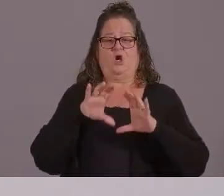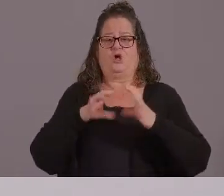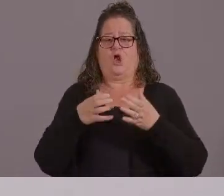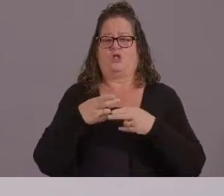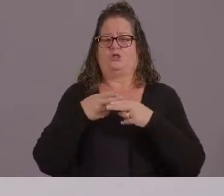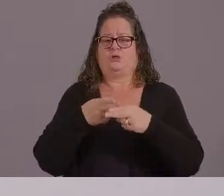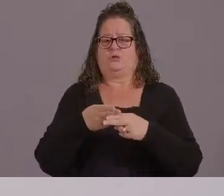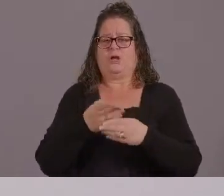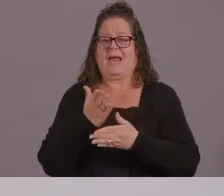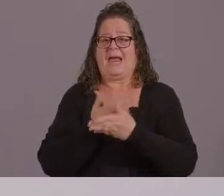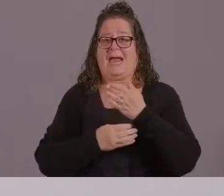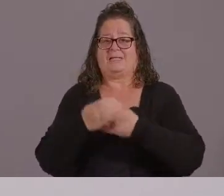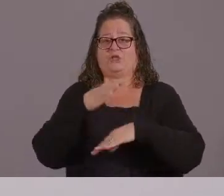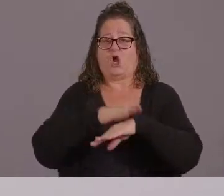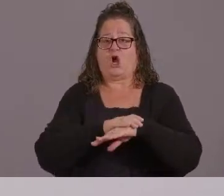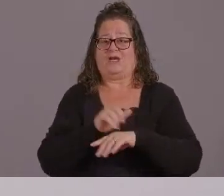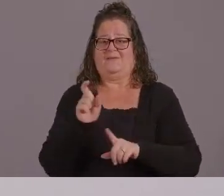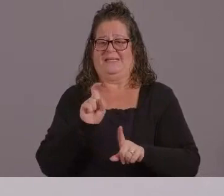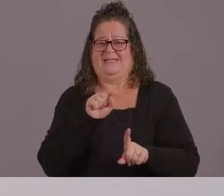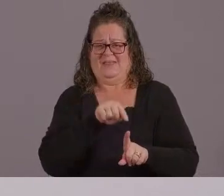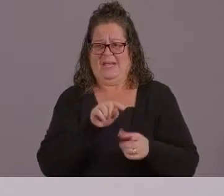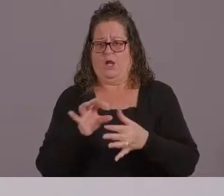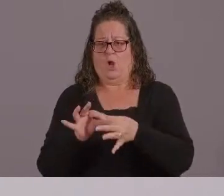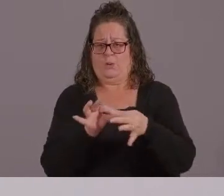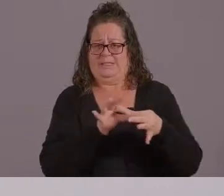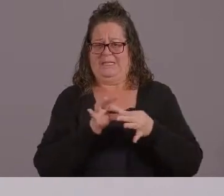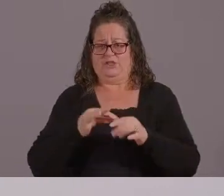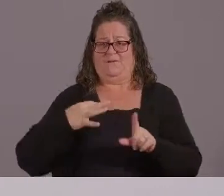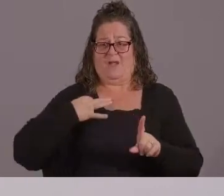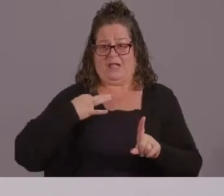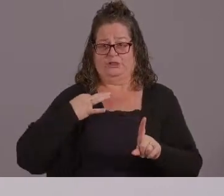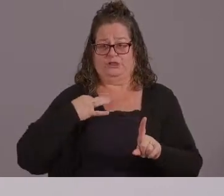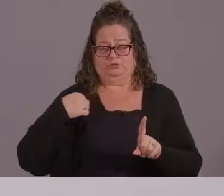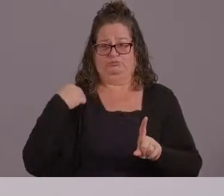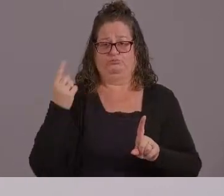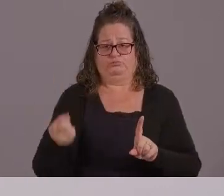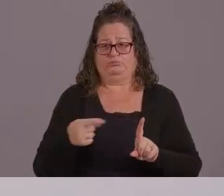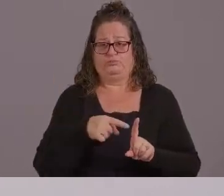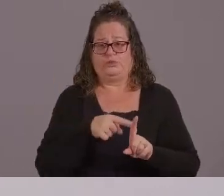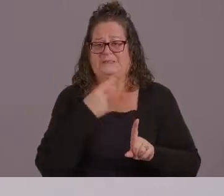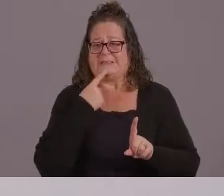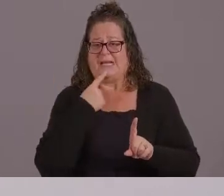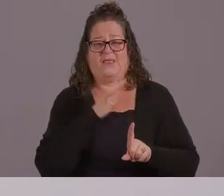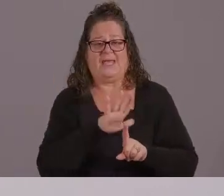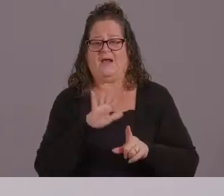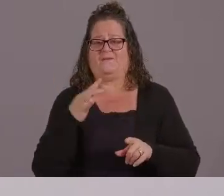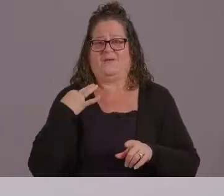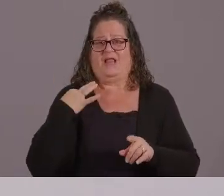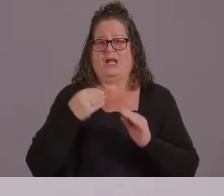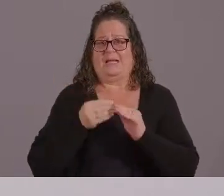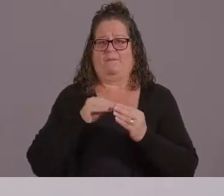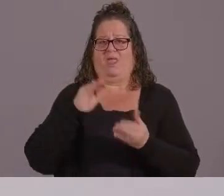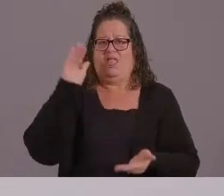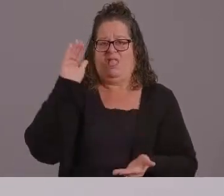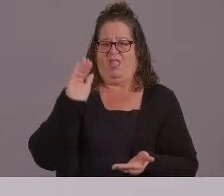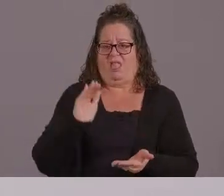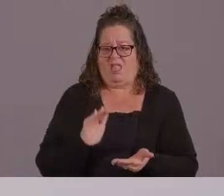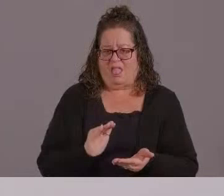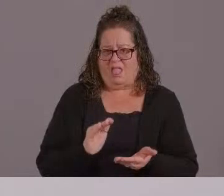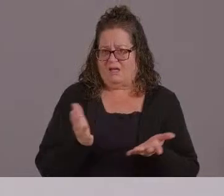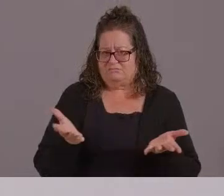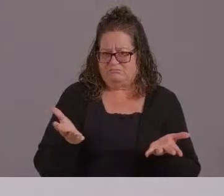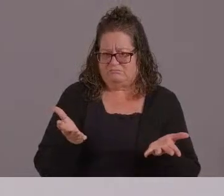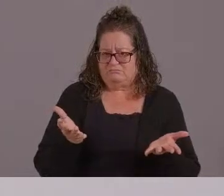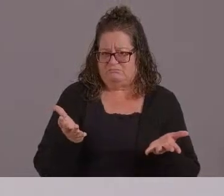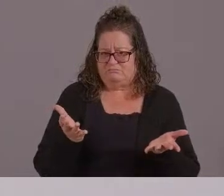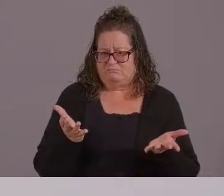the volunteer efforts, they said their numbers have tanked. And that might not sound like a big deal, but from what